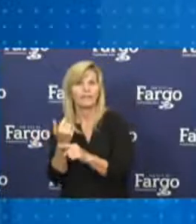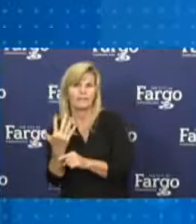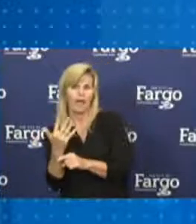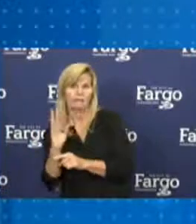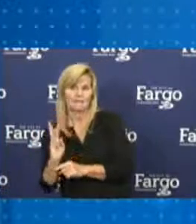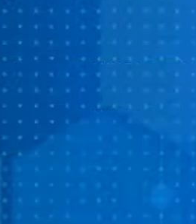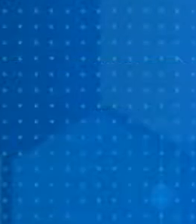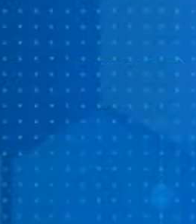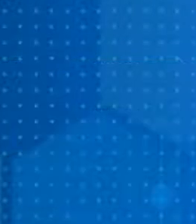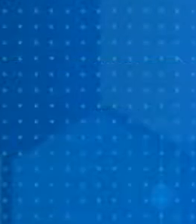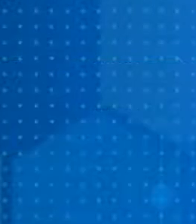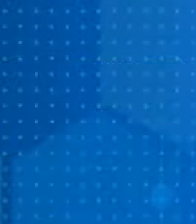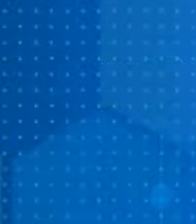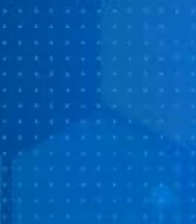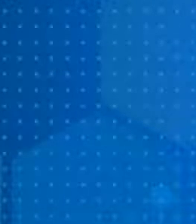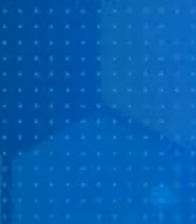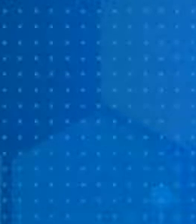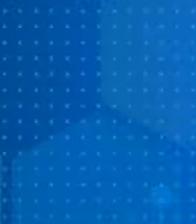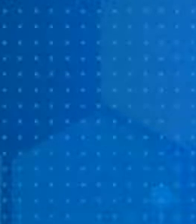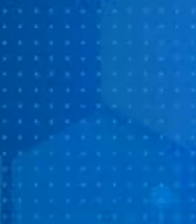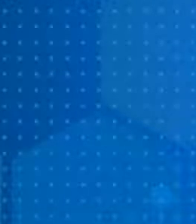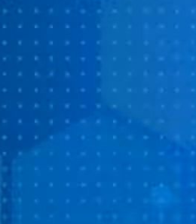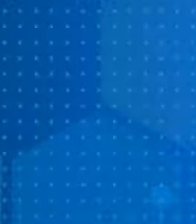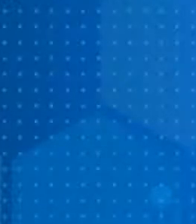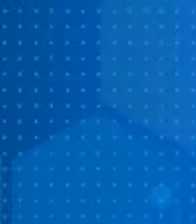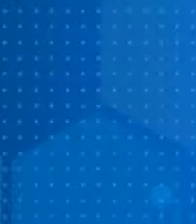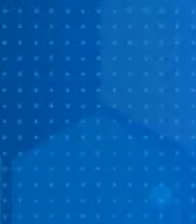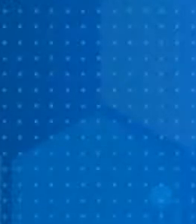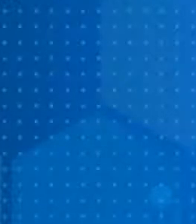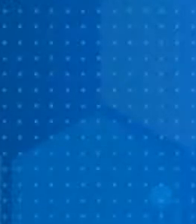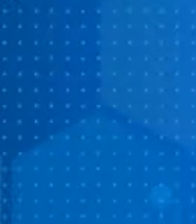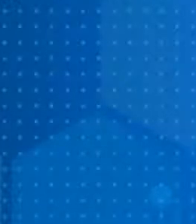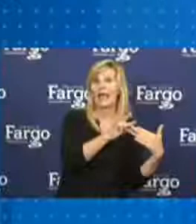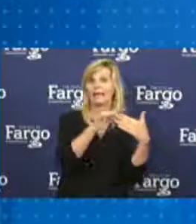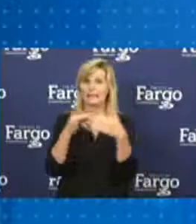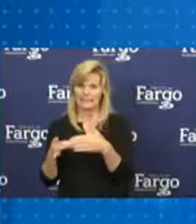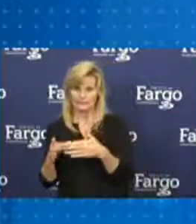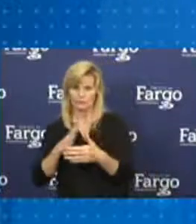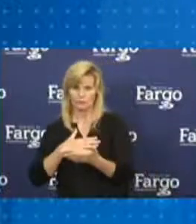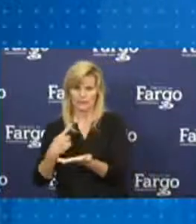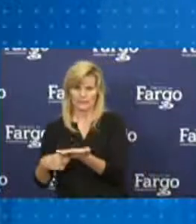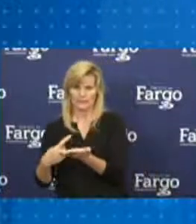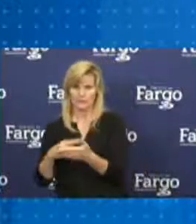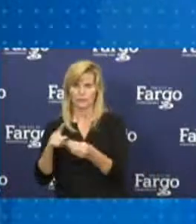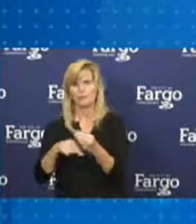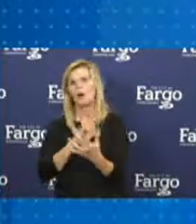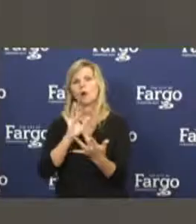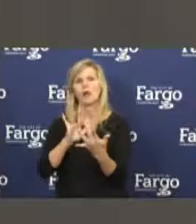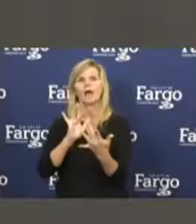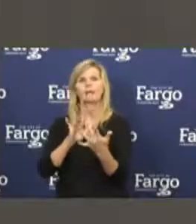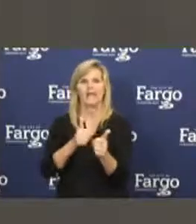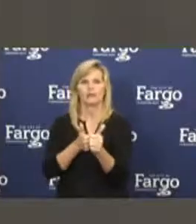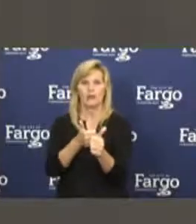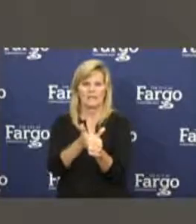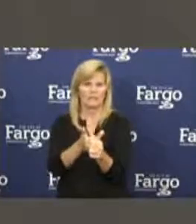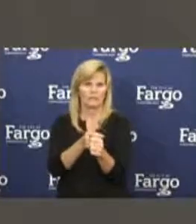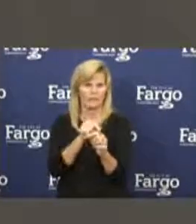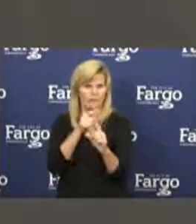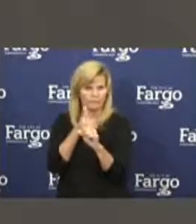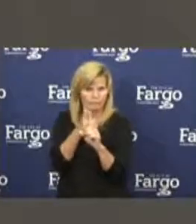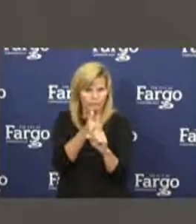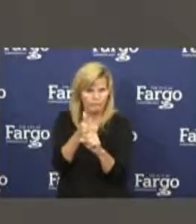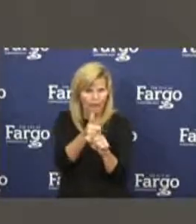And that kind of evolves and goes right into my discussion about contact tracing. With a